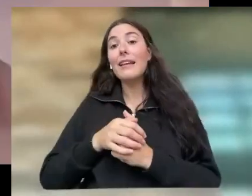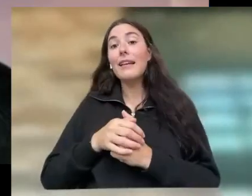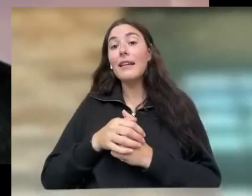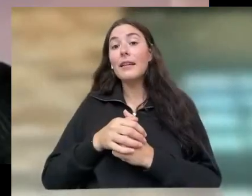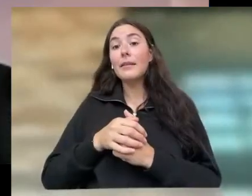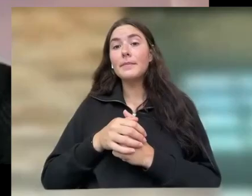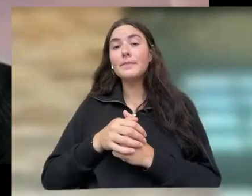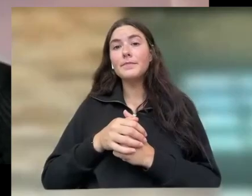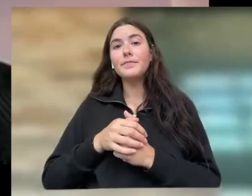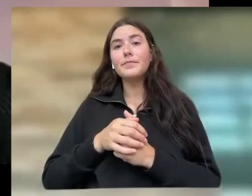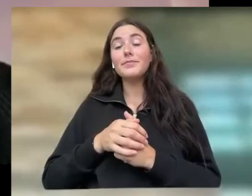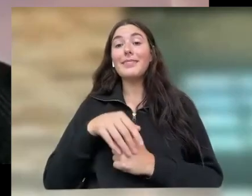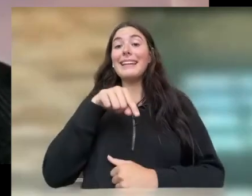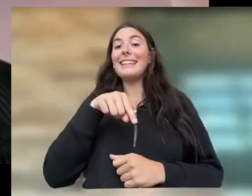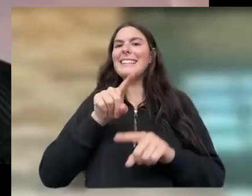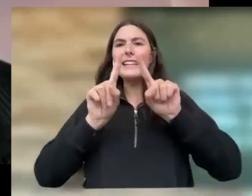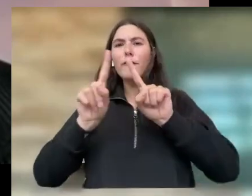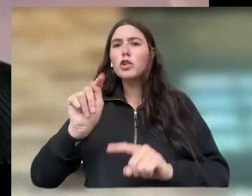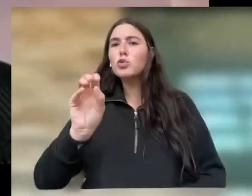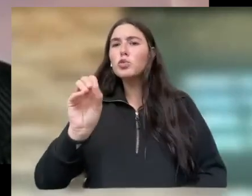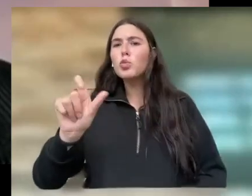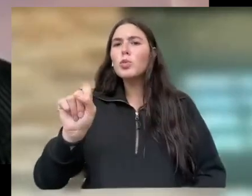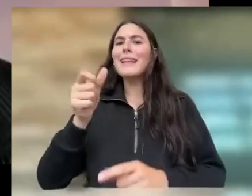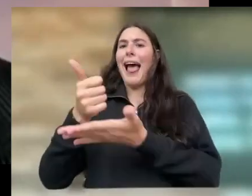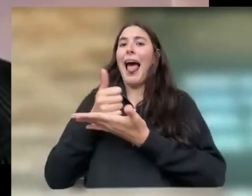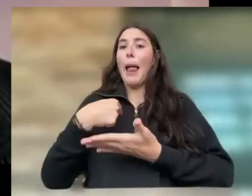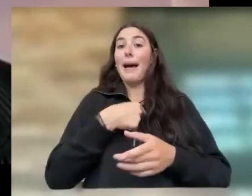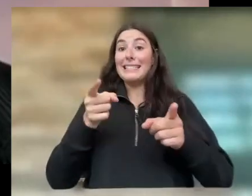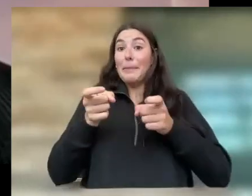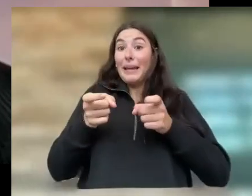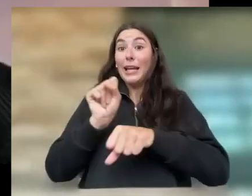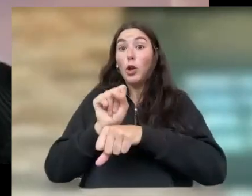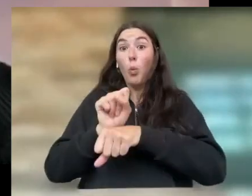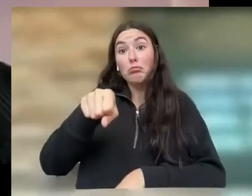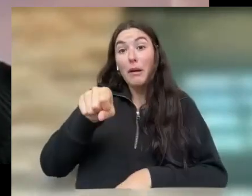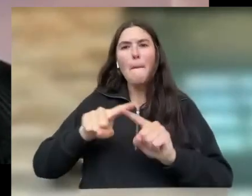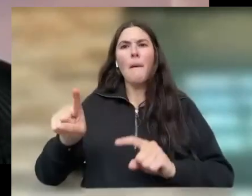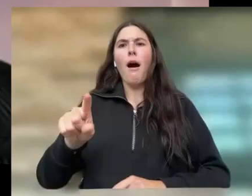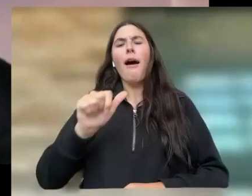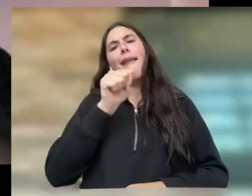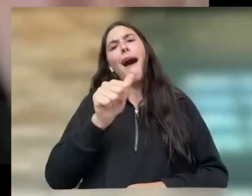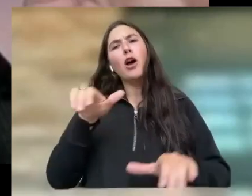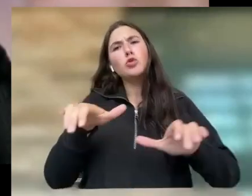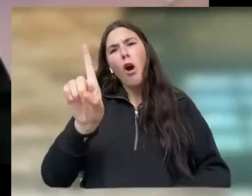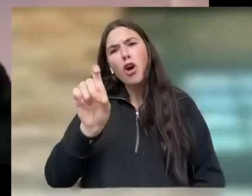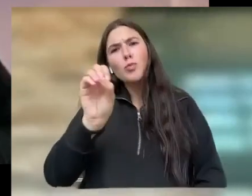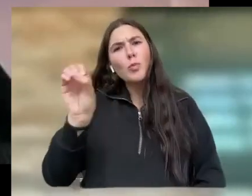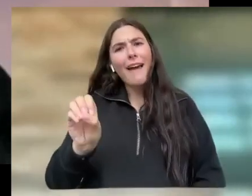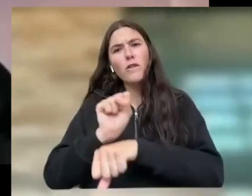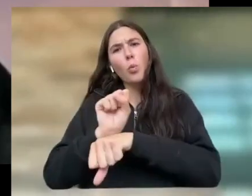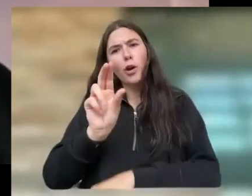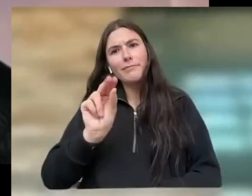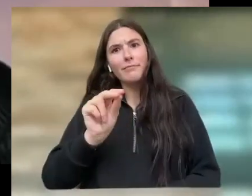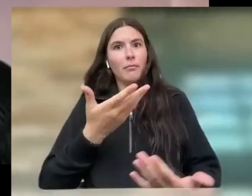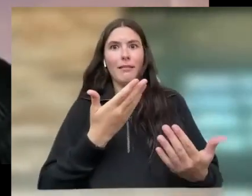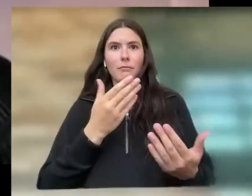would, the thing is, these tools can help us speed up the work, but they are not doing the work for us. And thankfully, right,